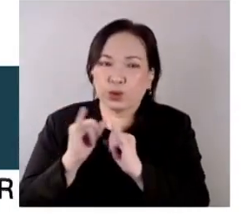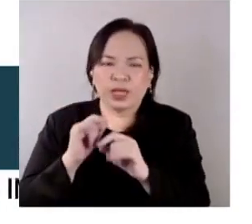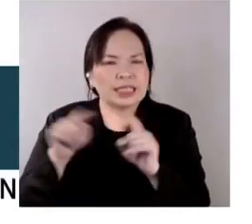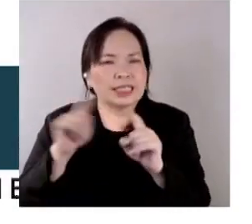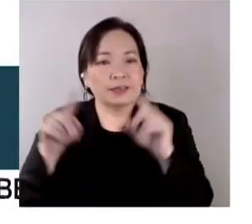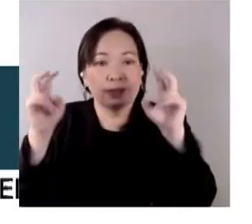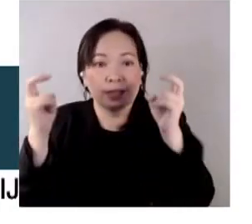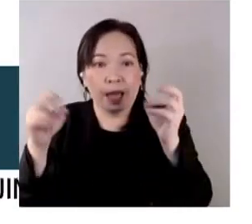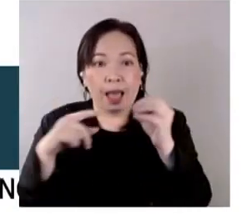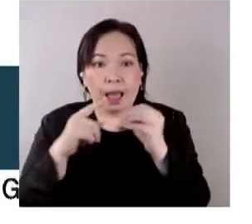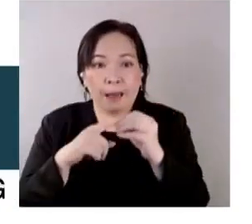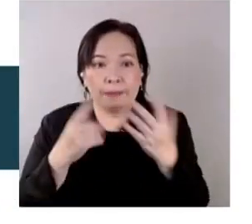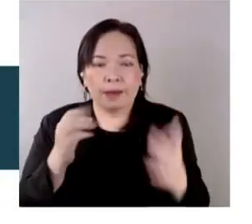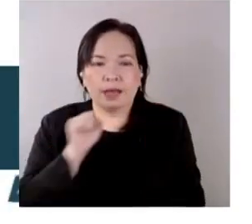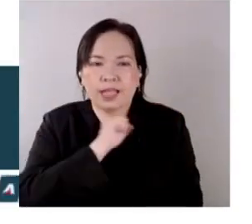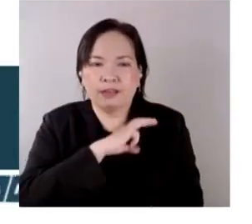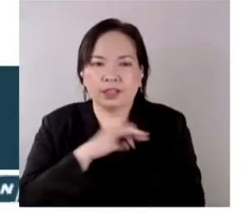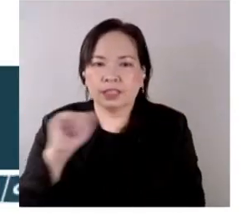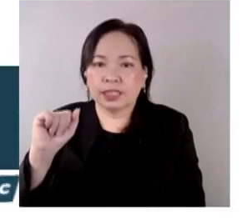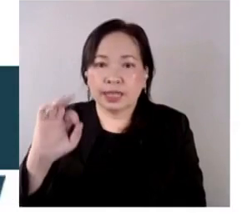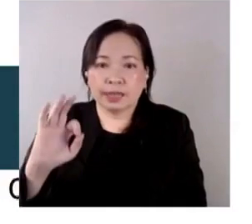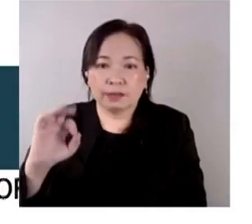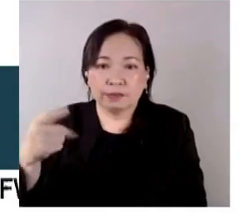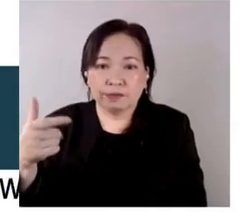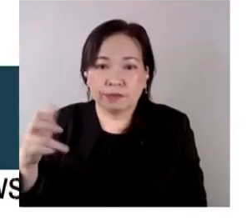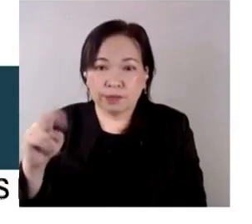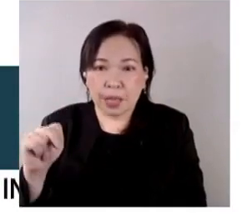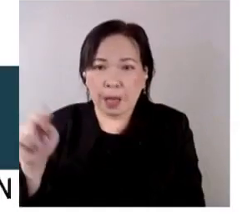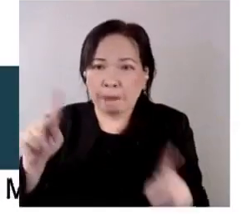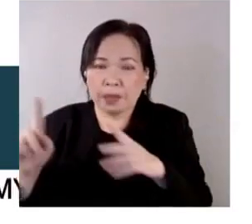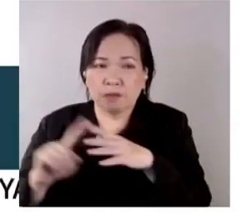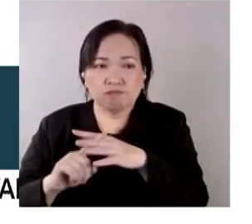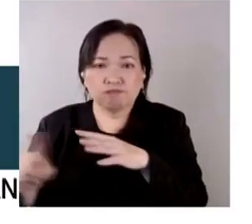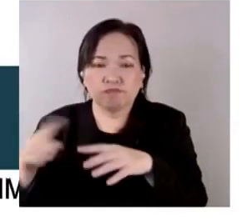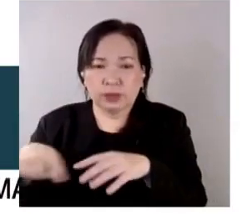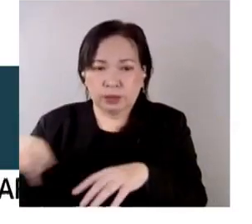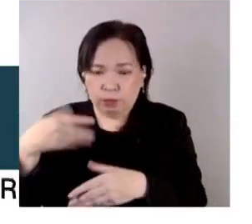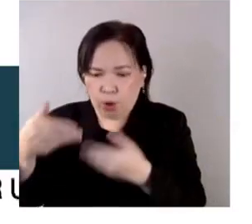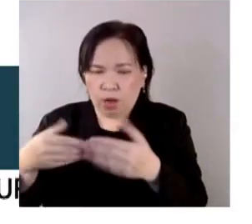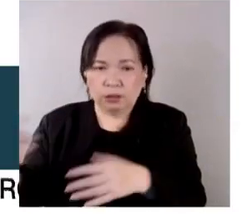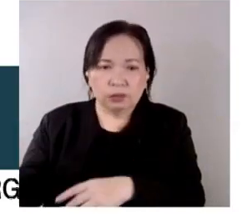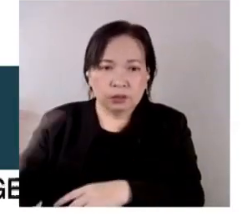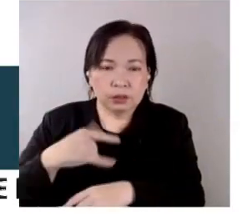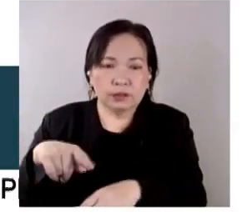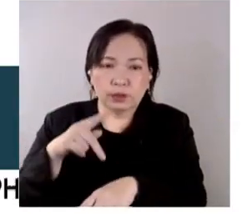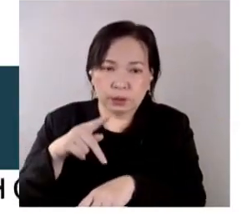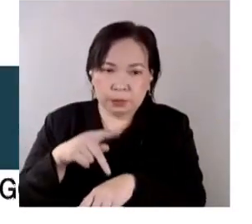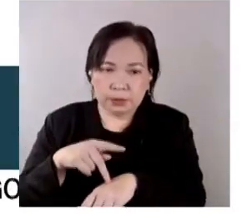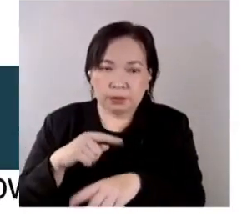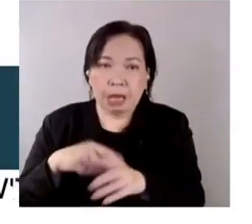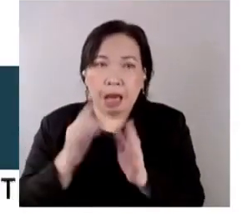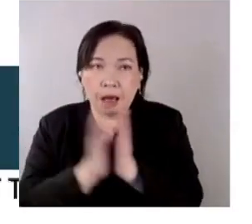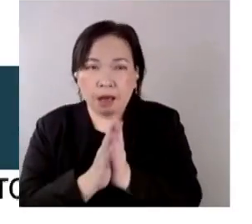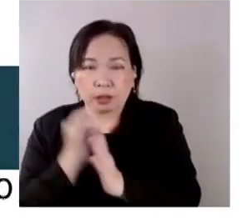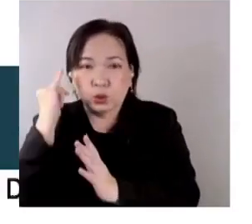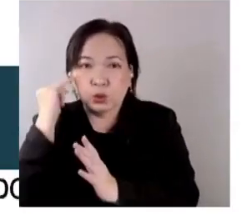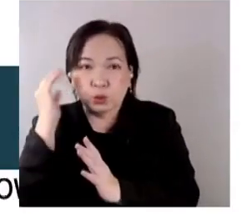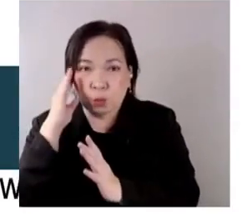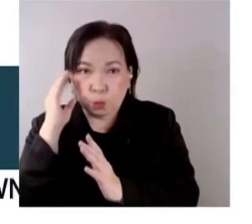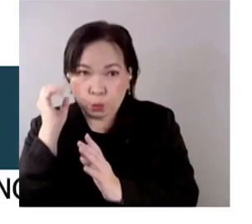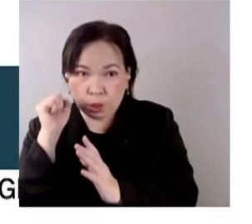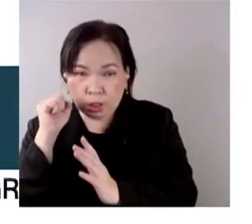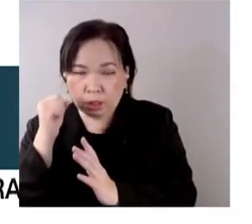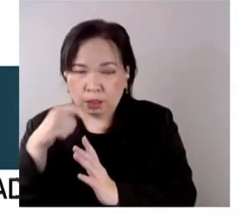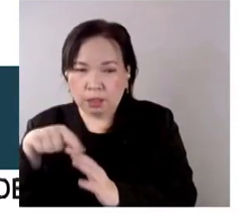talking about the Afghan nationals being processed here in the Philippines, that request coming from U.S. President Joe Biden himself. But as we